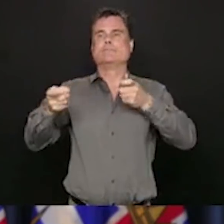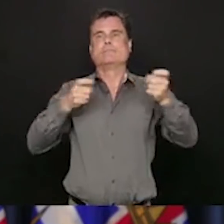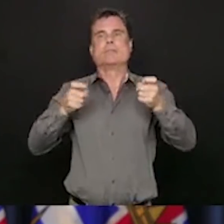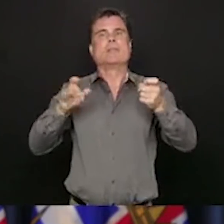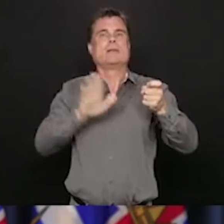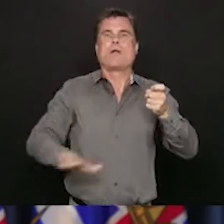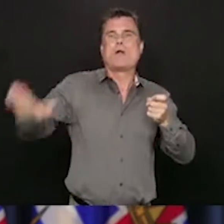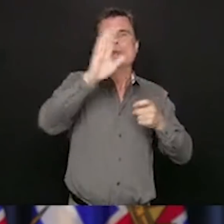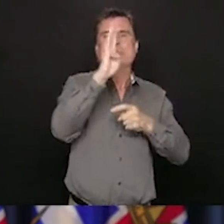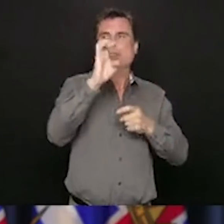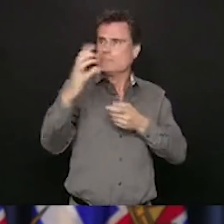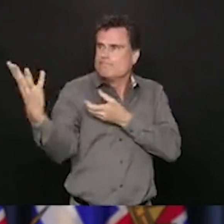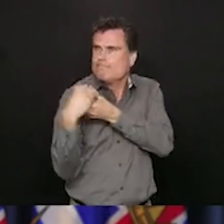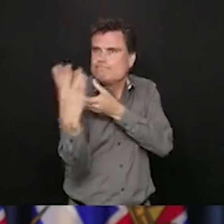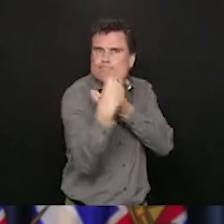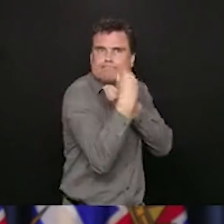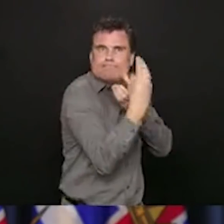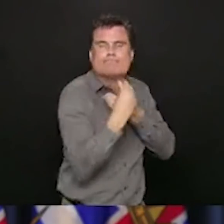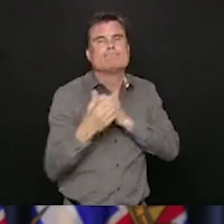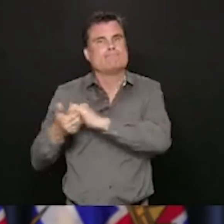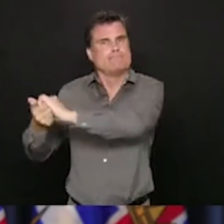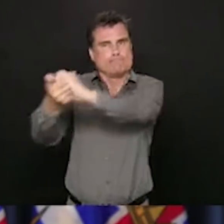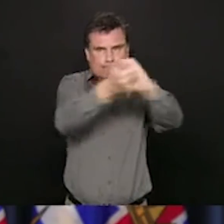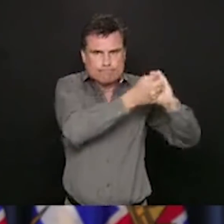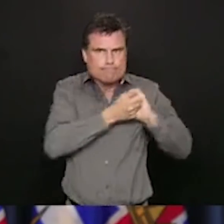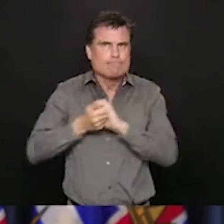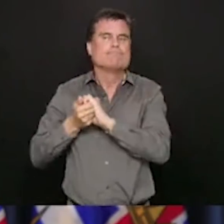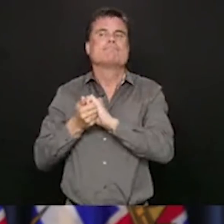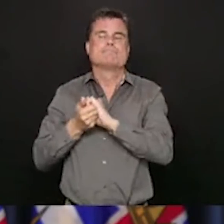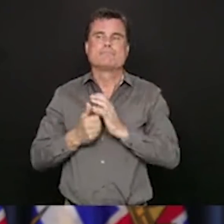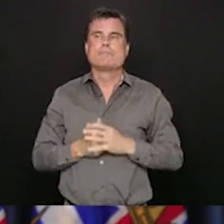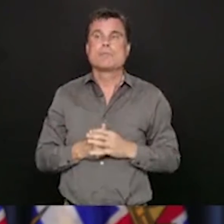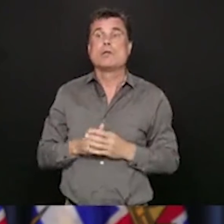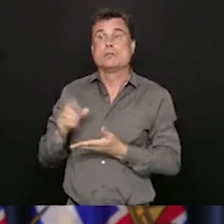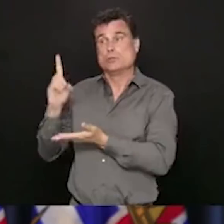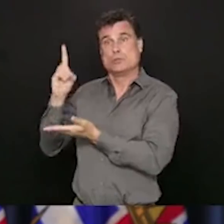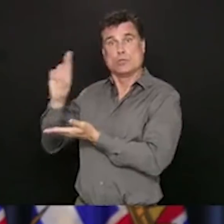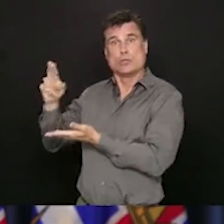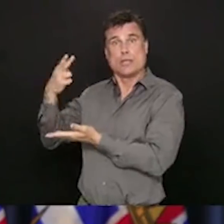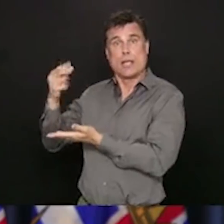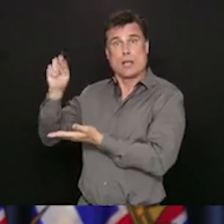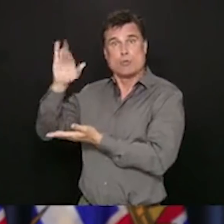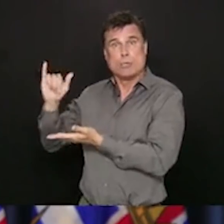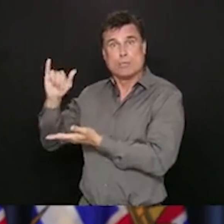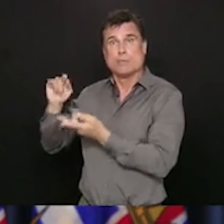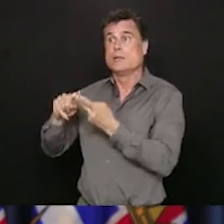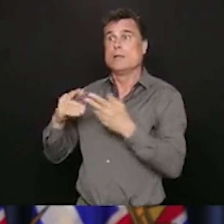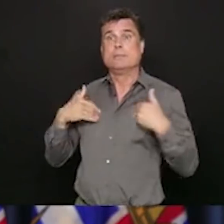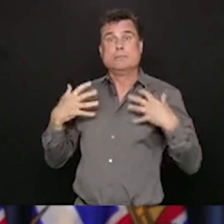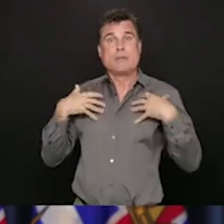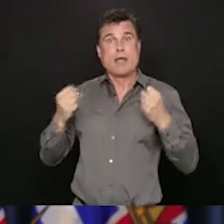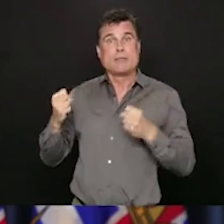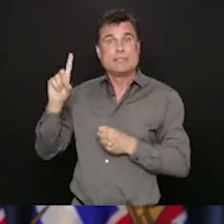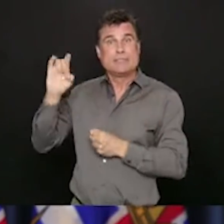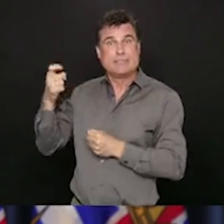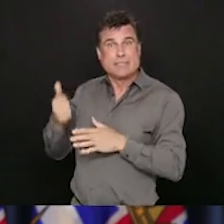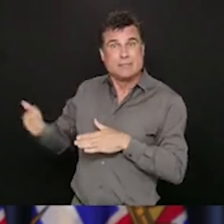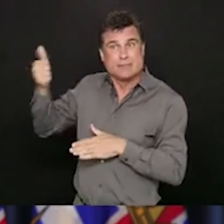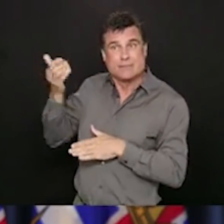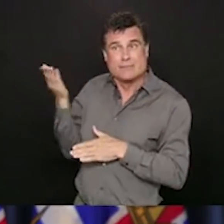situation. Dr. Henry and Minister Dix have done an exemplary job of that, and they'll continue to do so. But cross-government, we have a